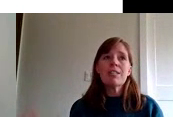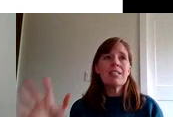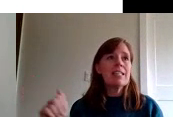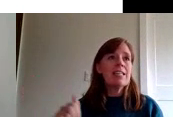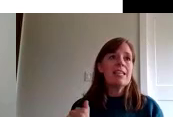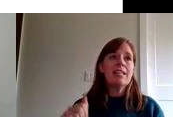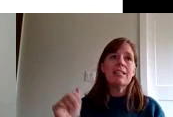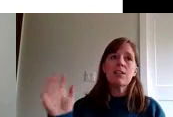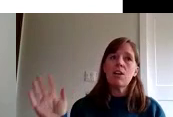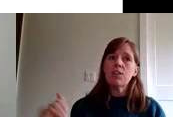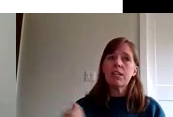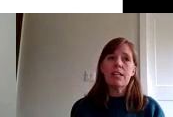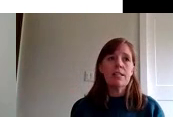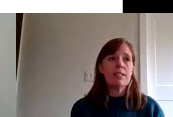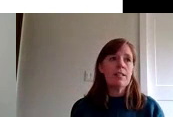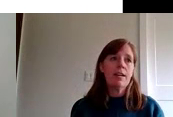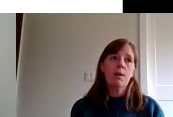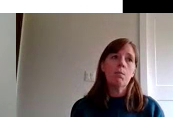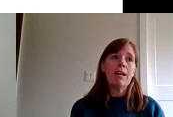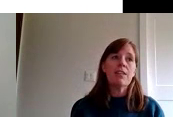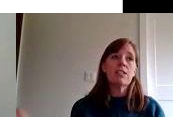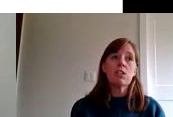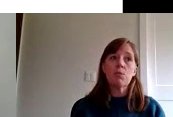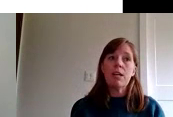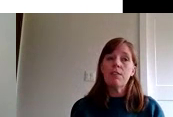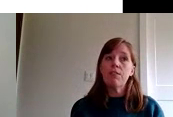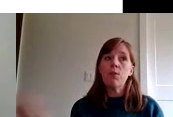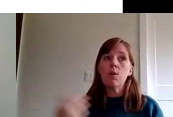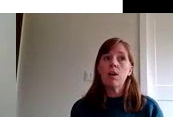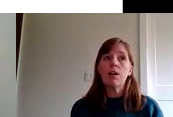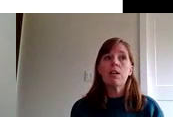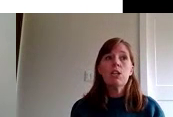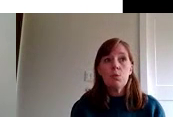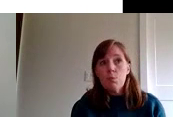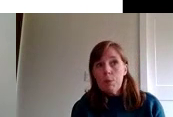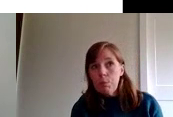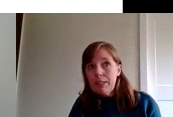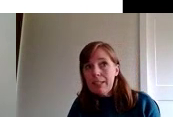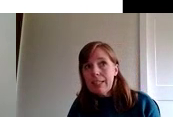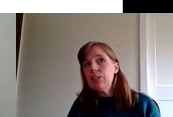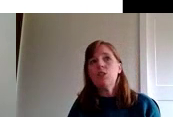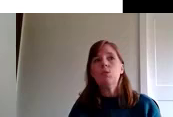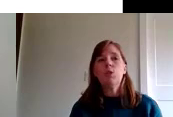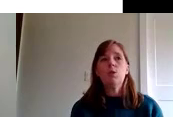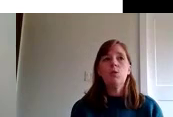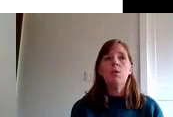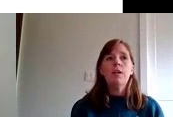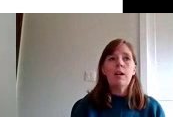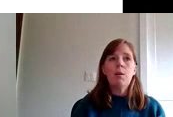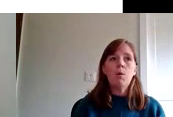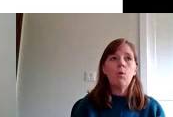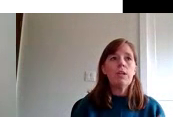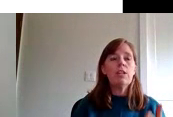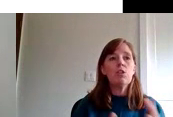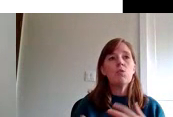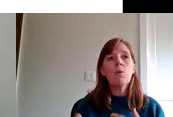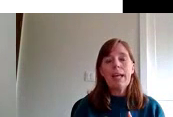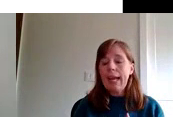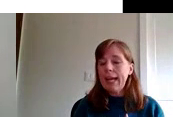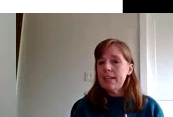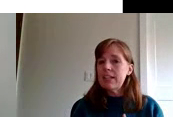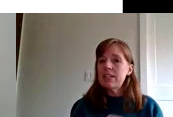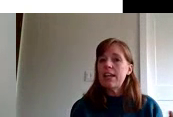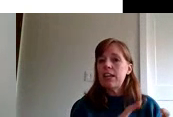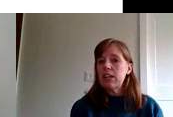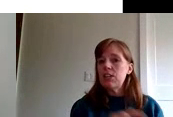keyboard options, sticky keys, toggle keys, and this is great for our students with mobility issues who only use